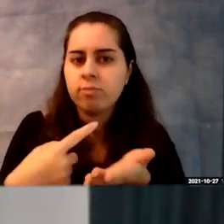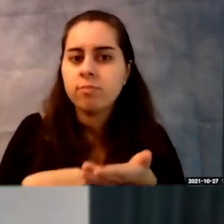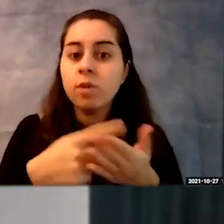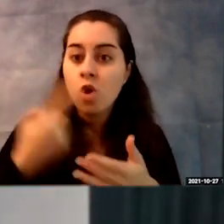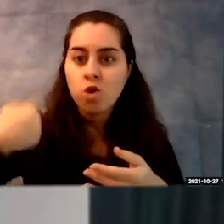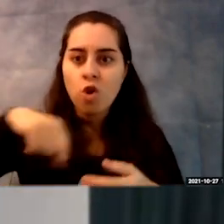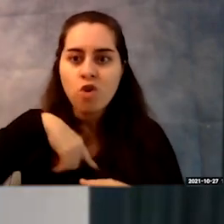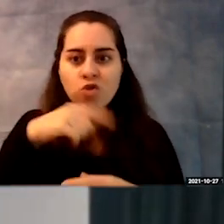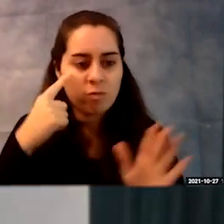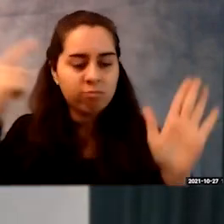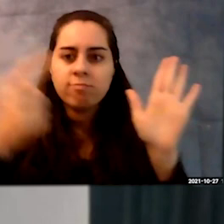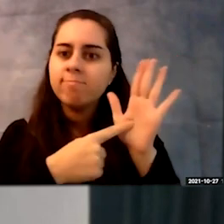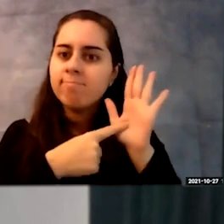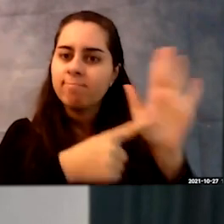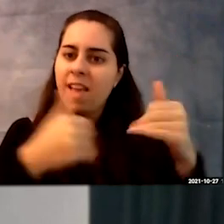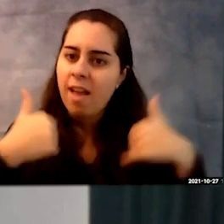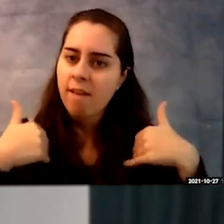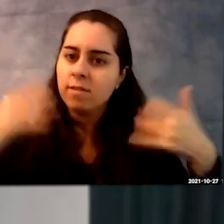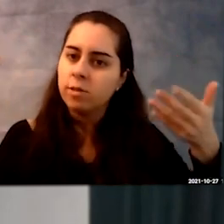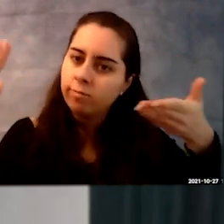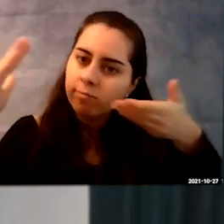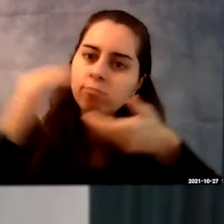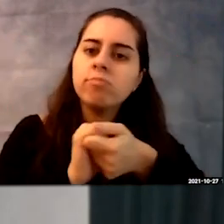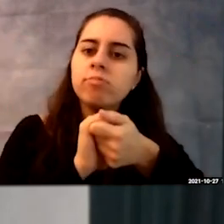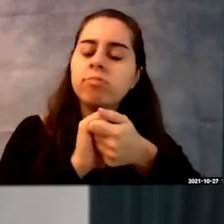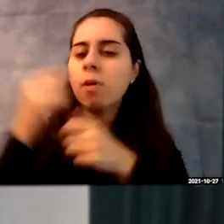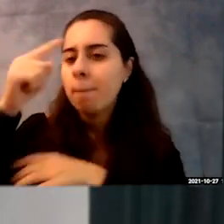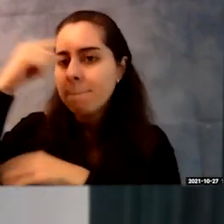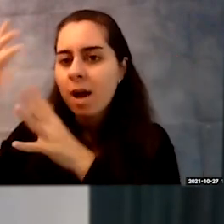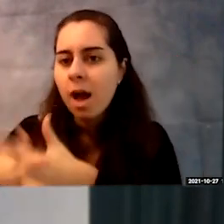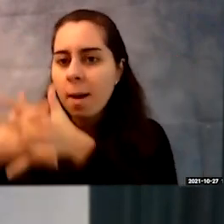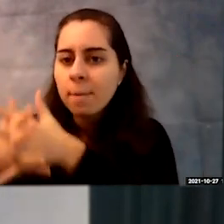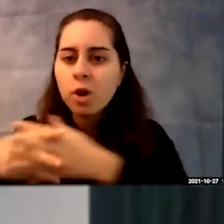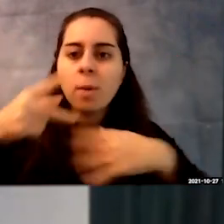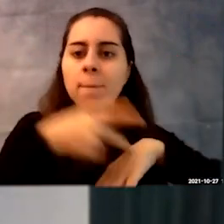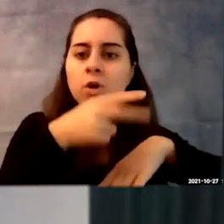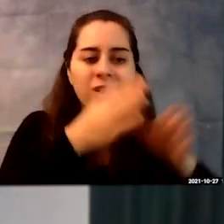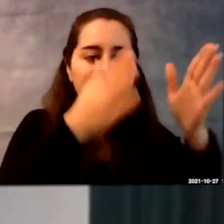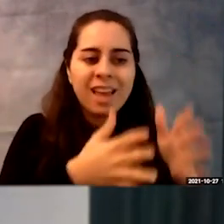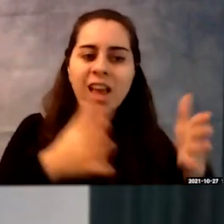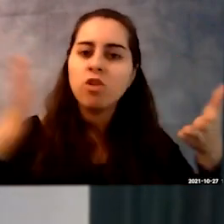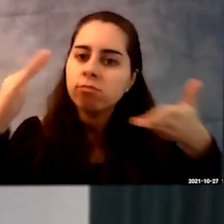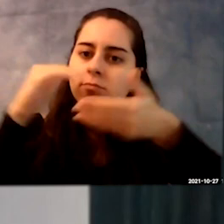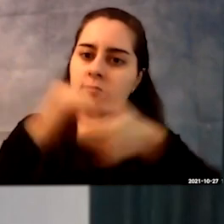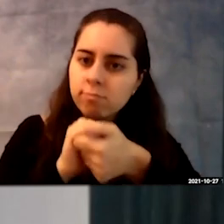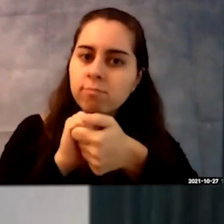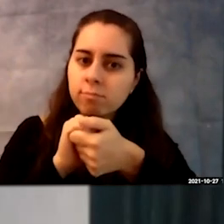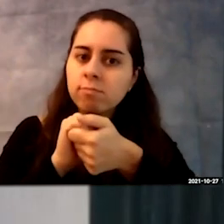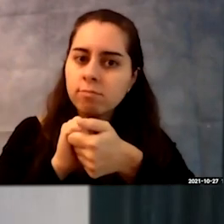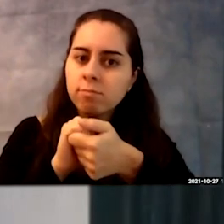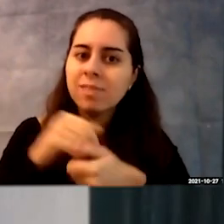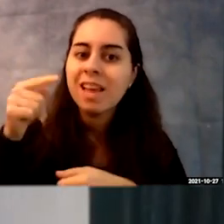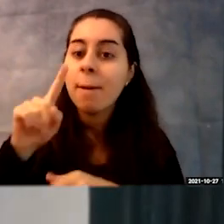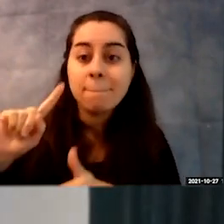of alliances forming between Black Americans and Puerto Ricans can be traced back to